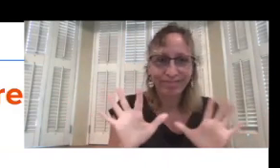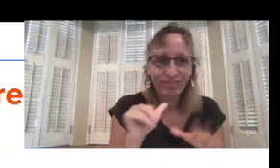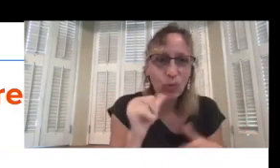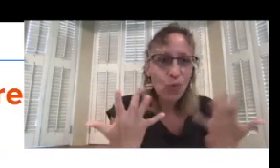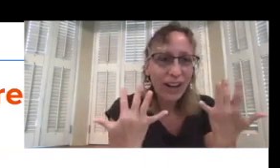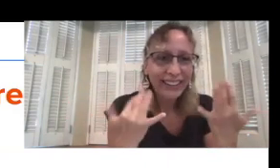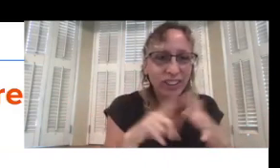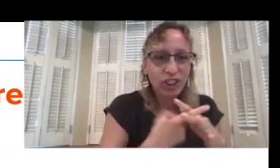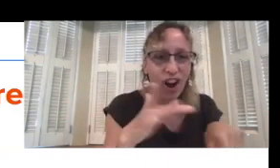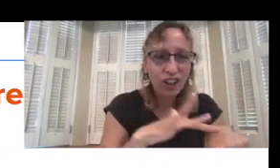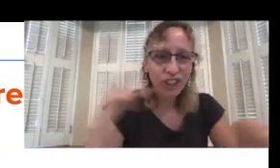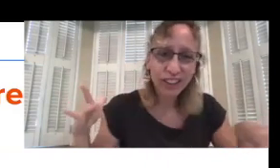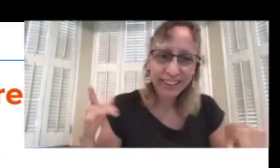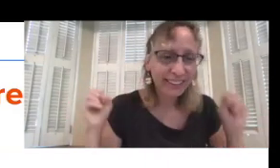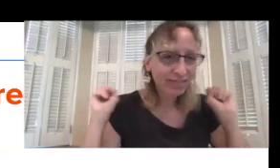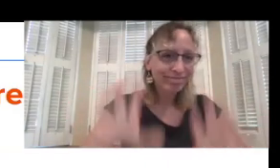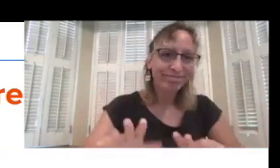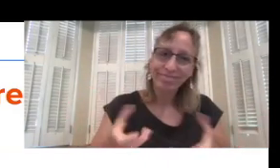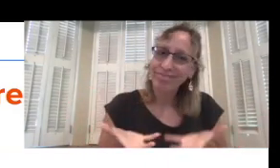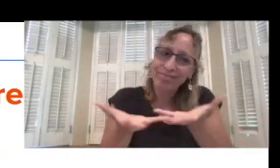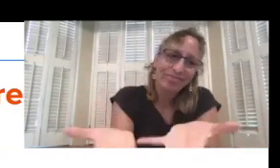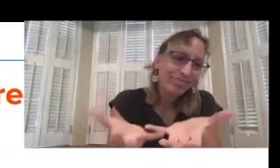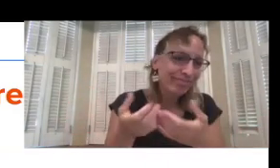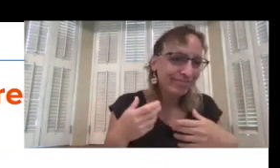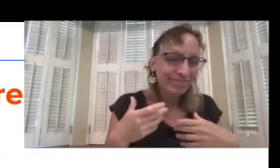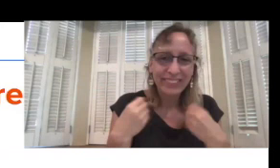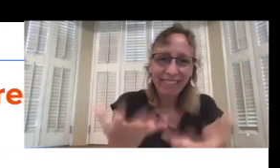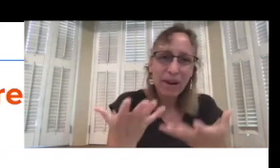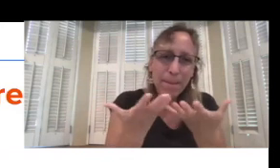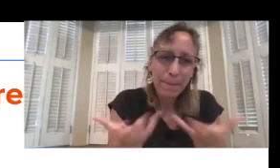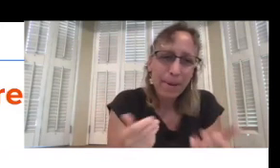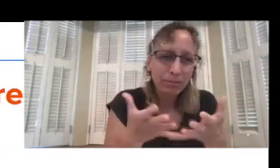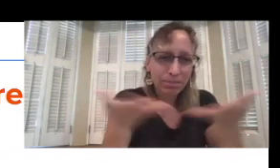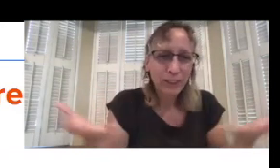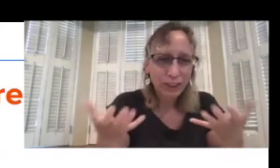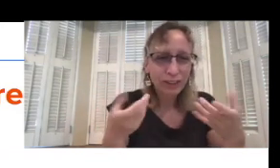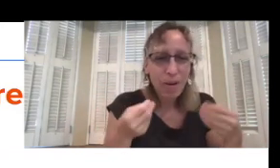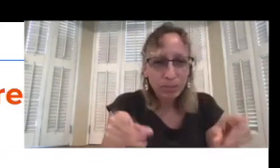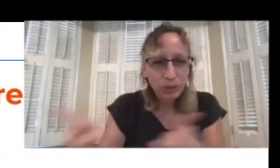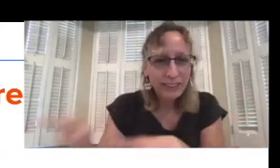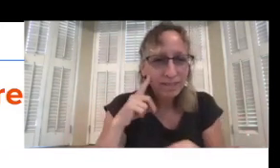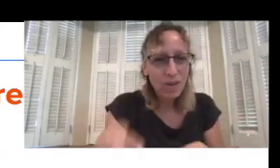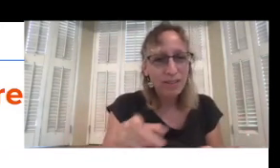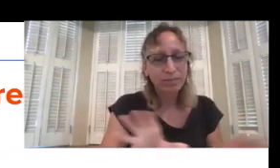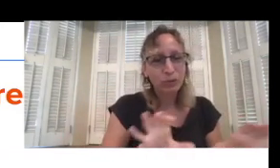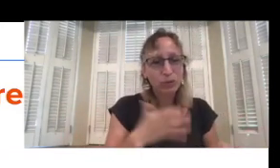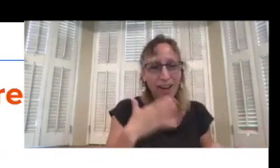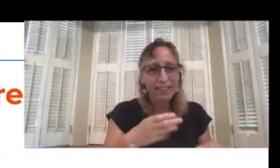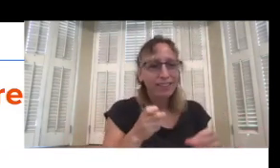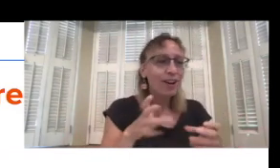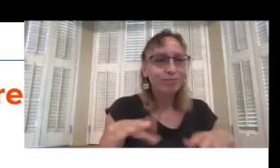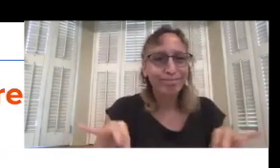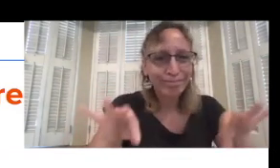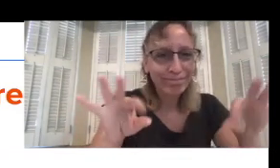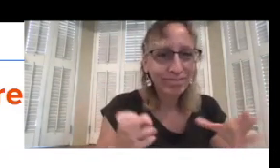proficient in a second language. And so don't wait, start exposing the child to as many language opportunities